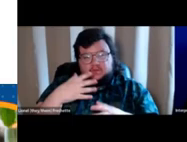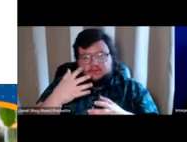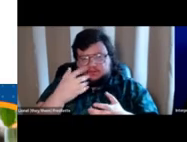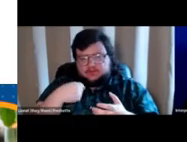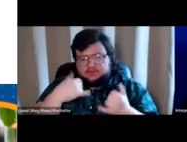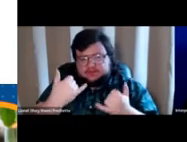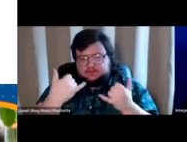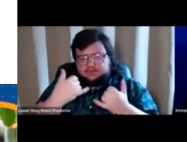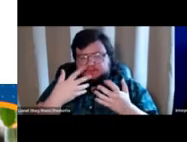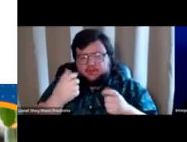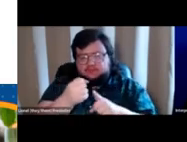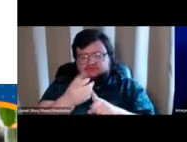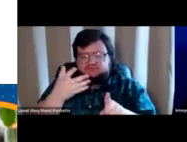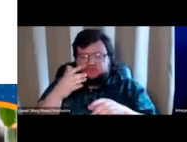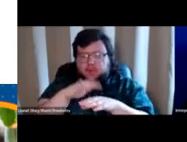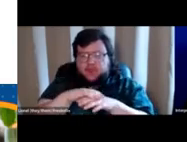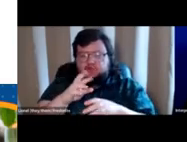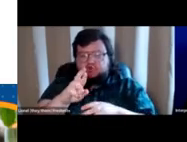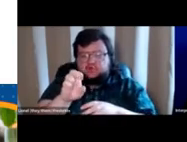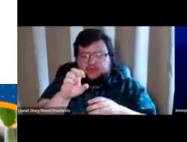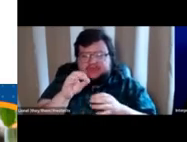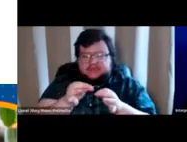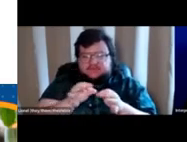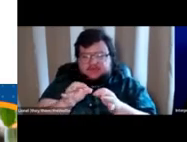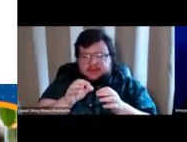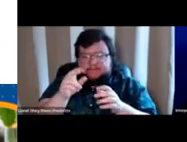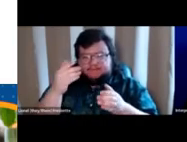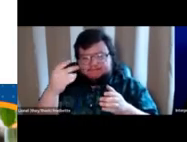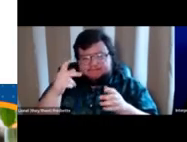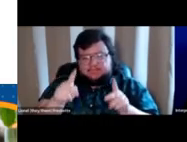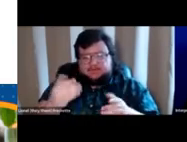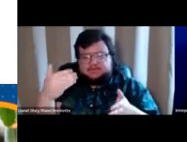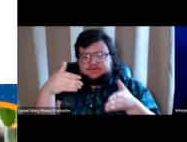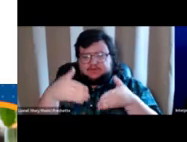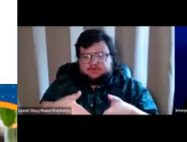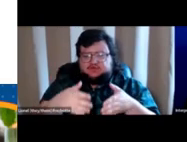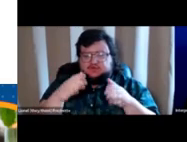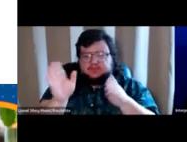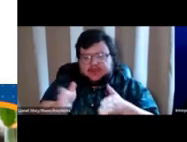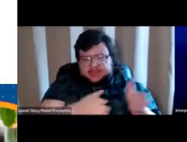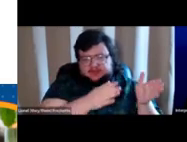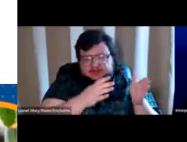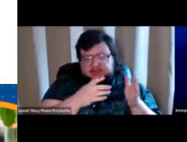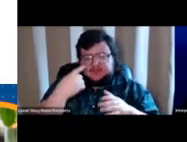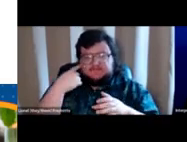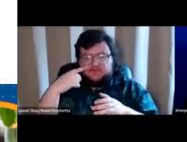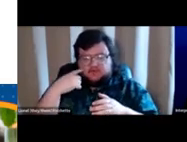Frechette, and I use they, them for my pronouns. And here I want to explain to you about